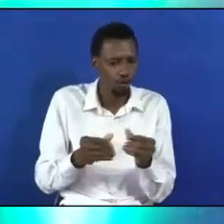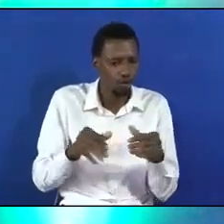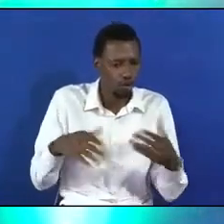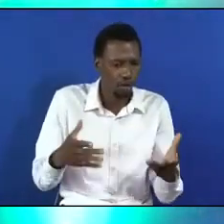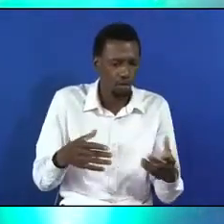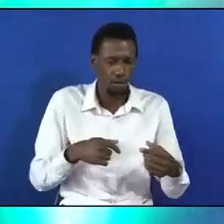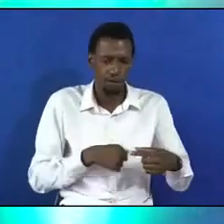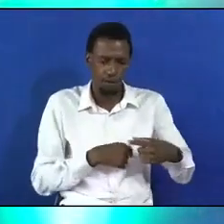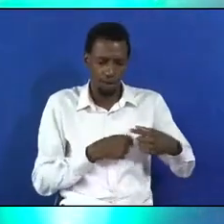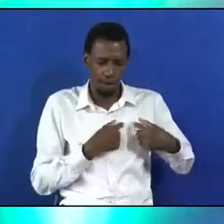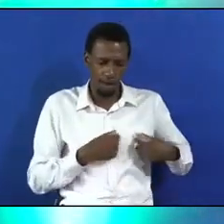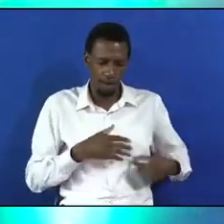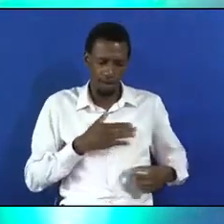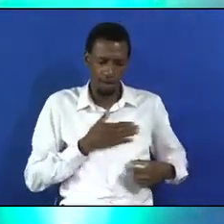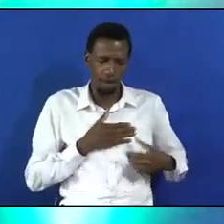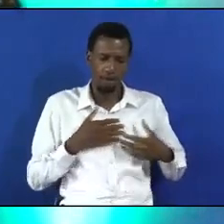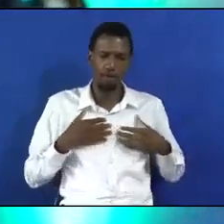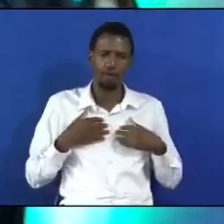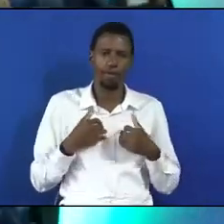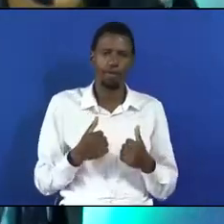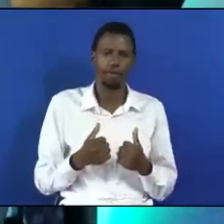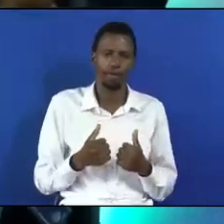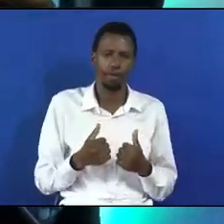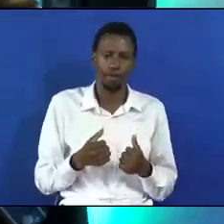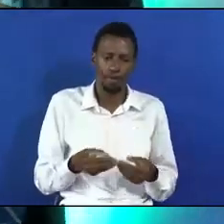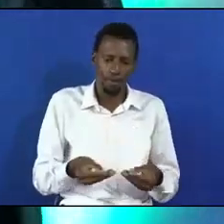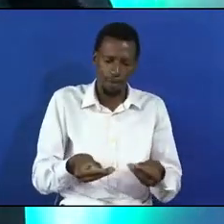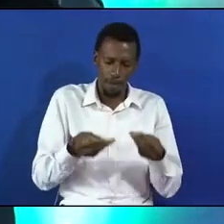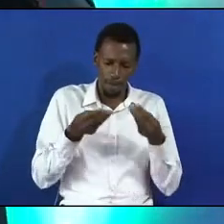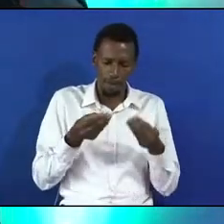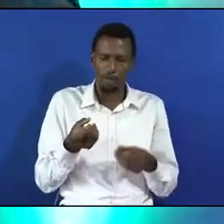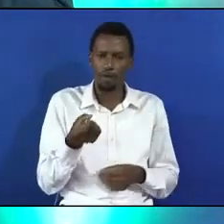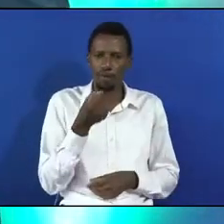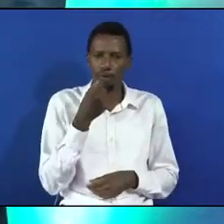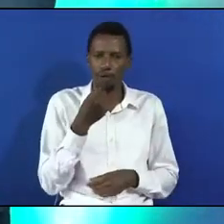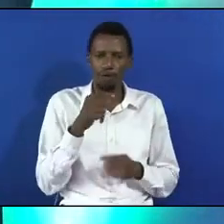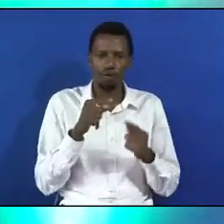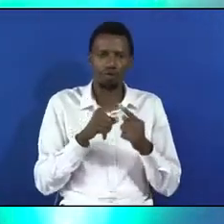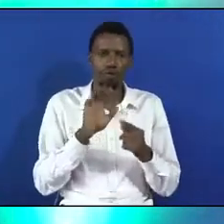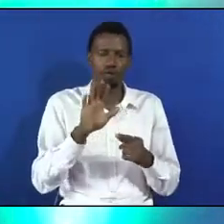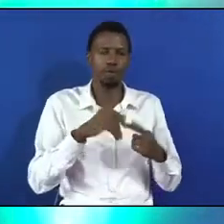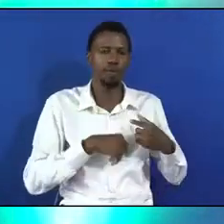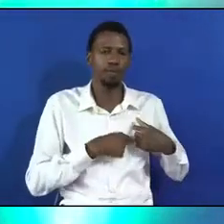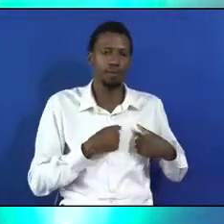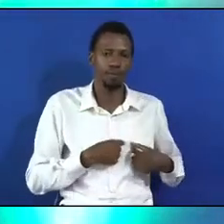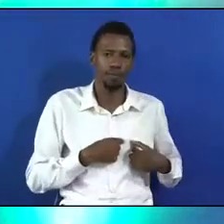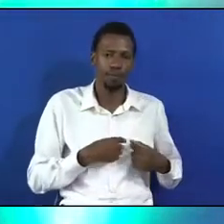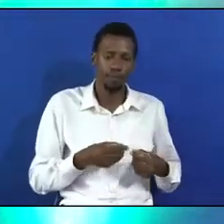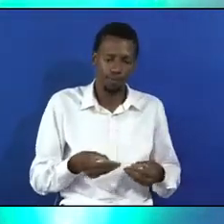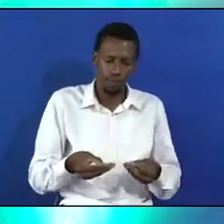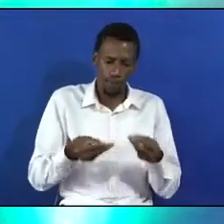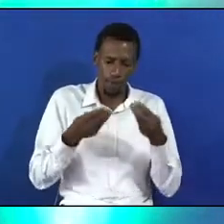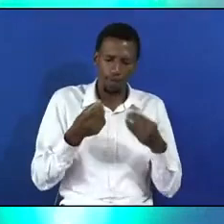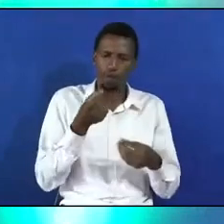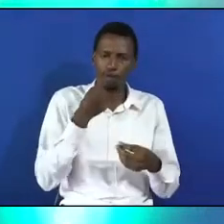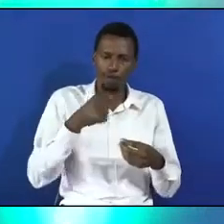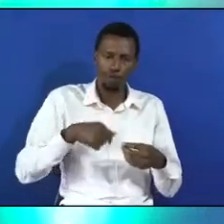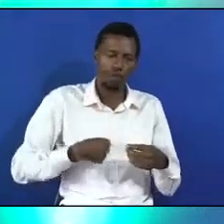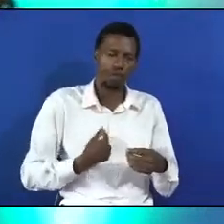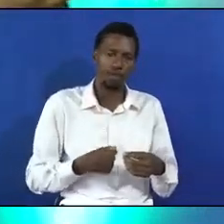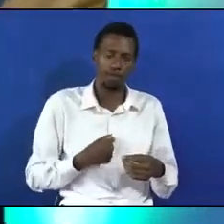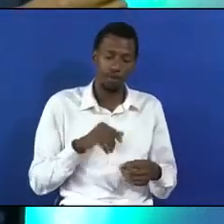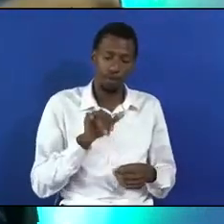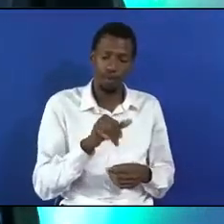hearts. To give medication to our hearts. To give medication to ourselves. And